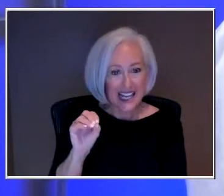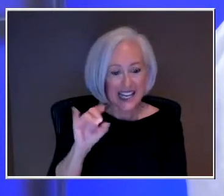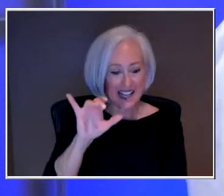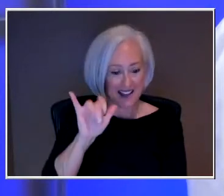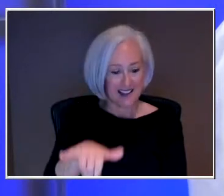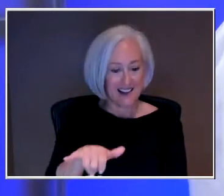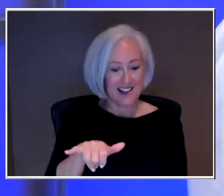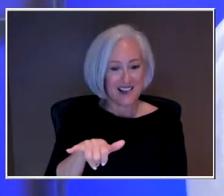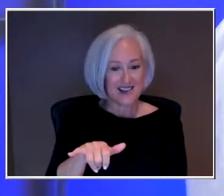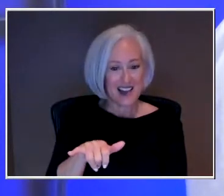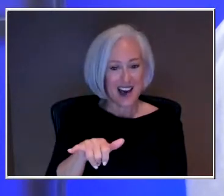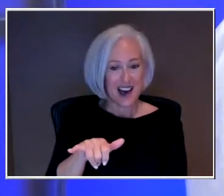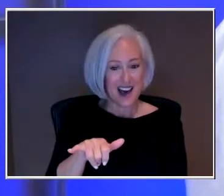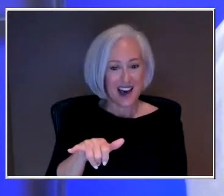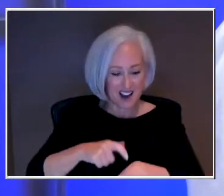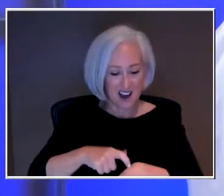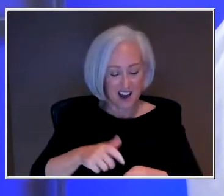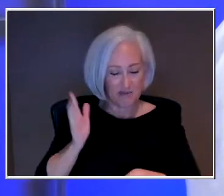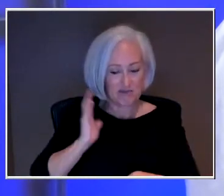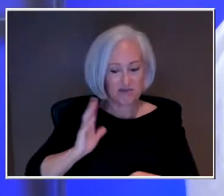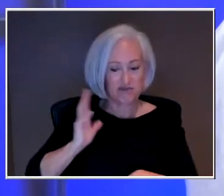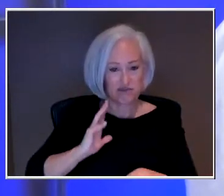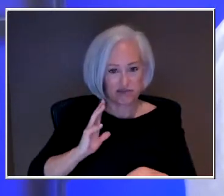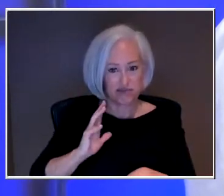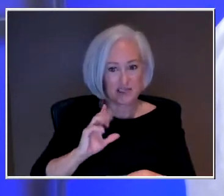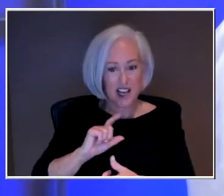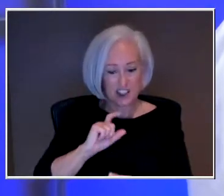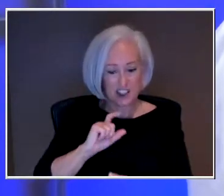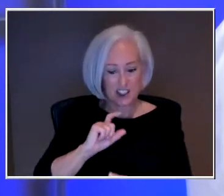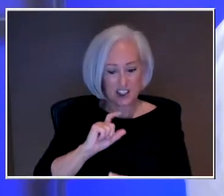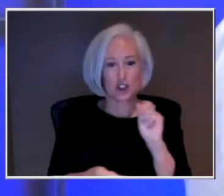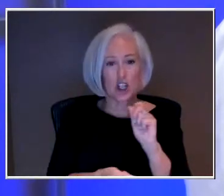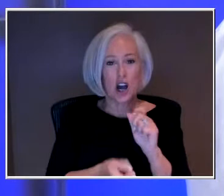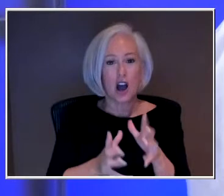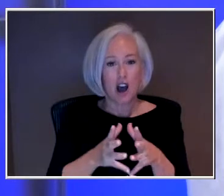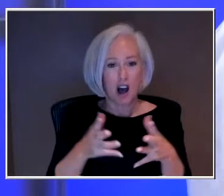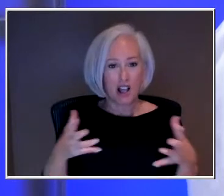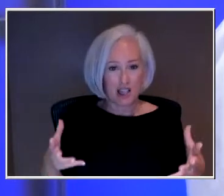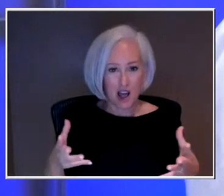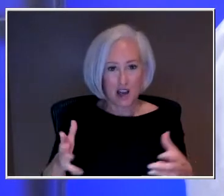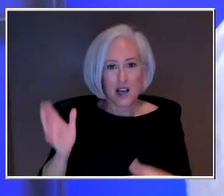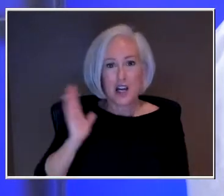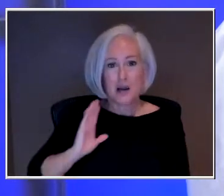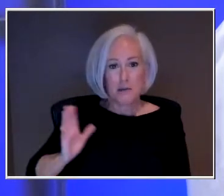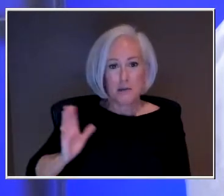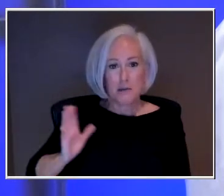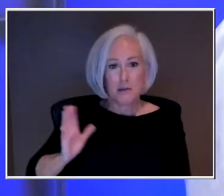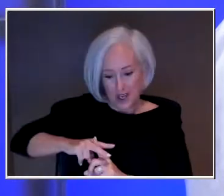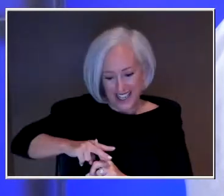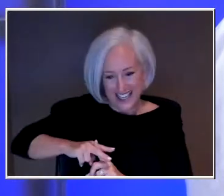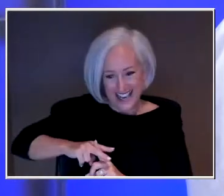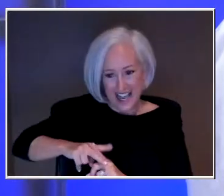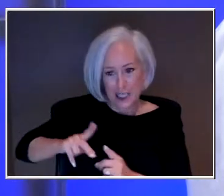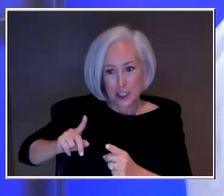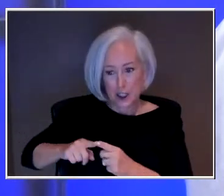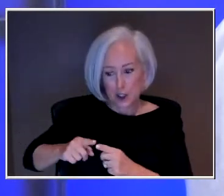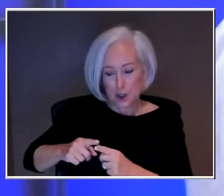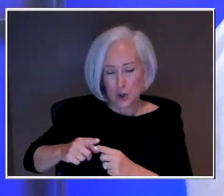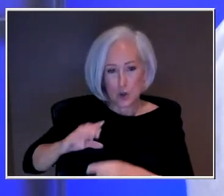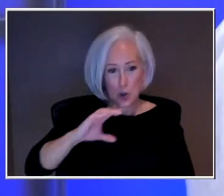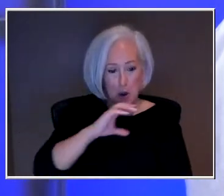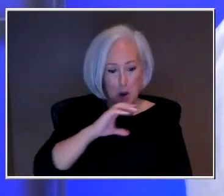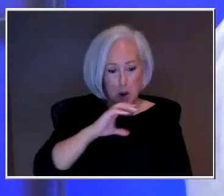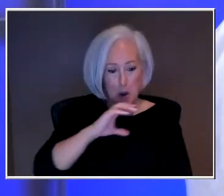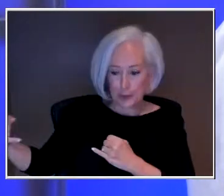it was a device implanted in the back connected to an external power source where you're not really mobile, to where we have these small implantable